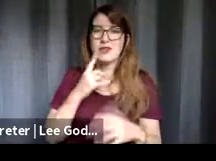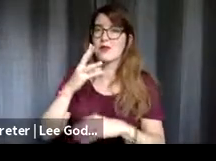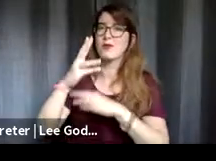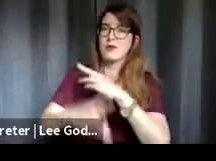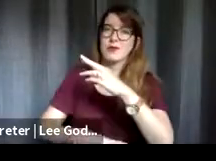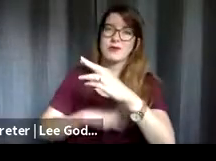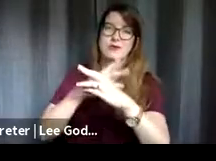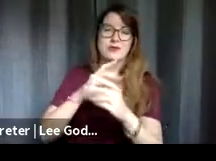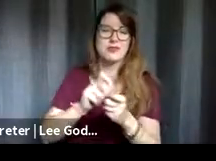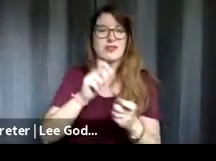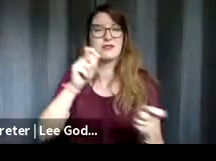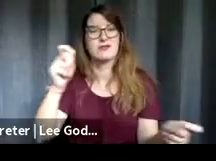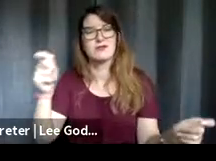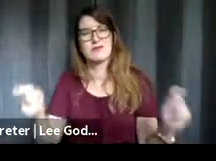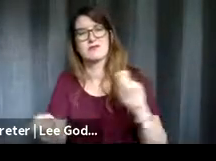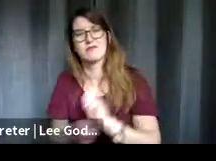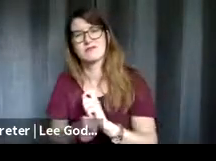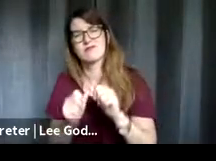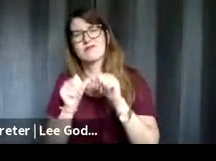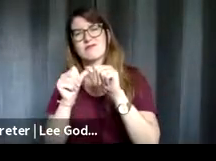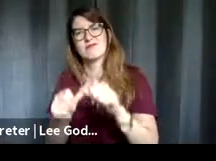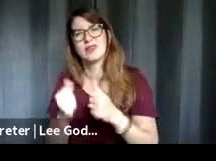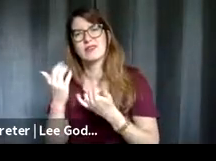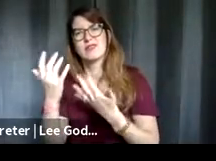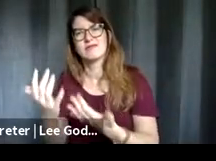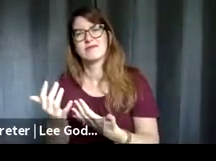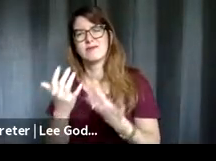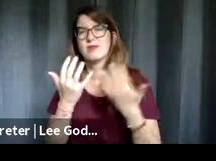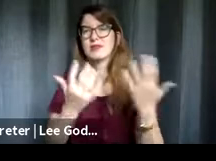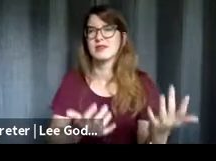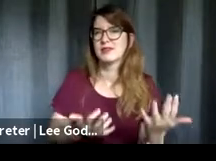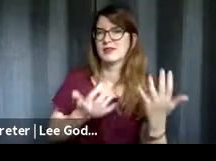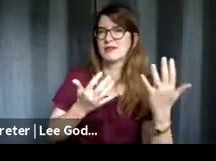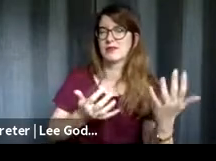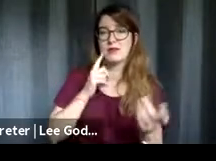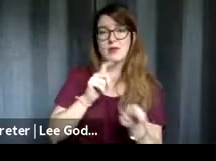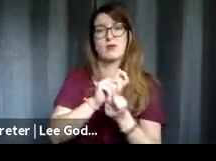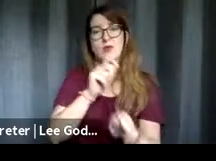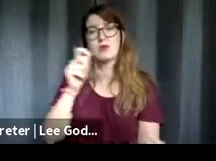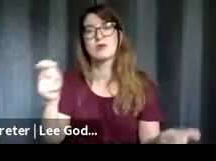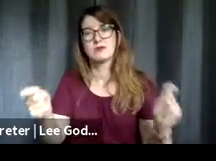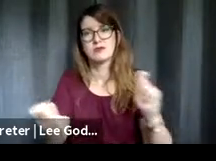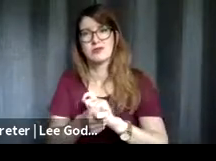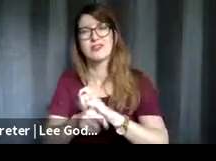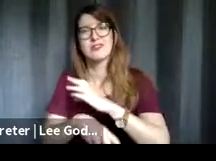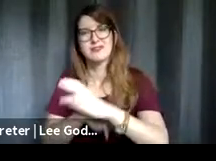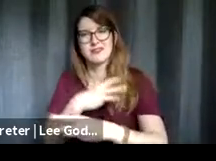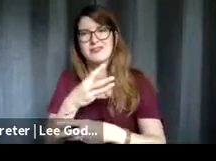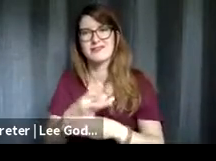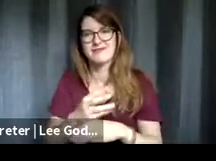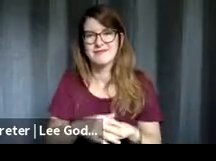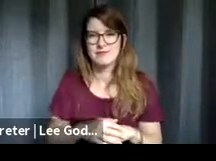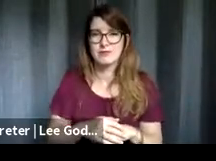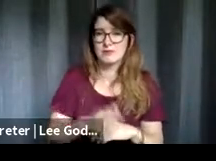waiting, waiting on the world to change. Keep on waiting, waiting on the world to